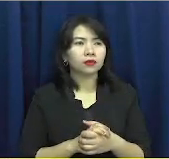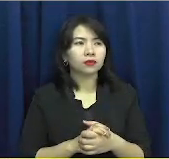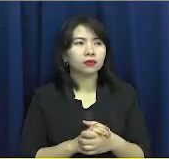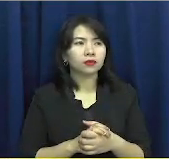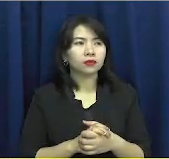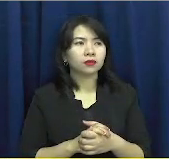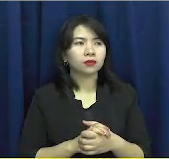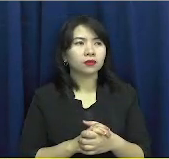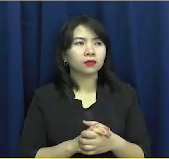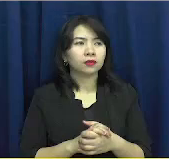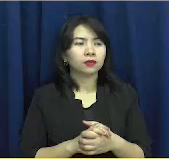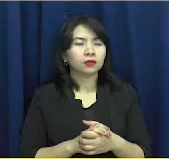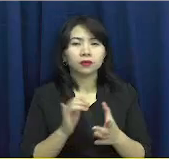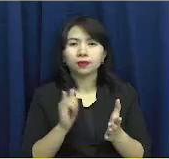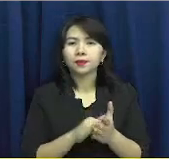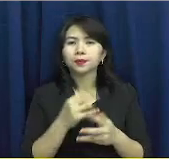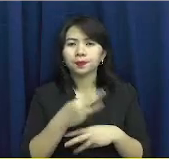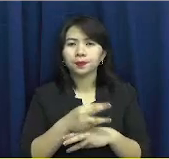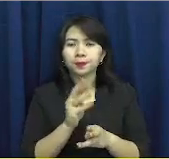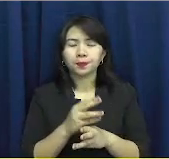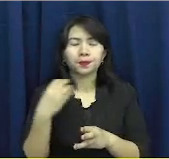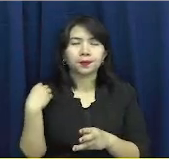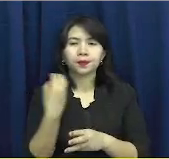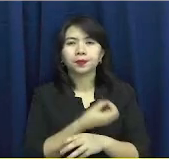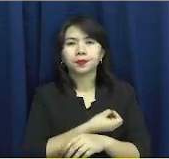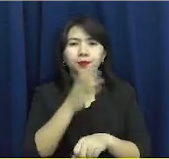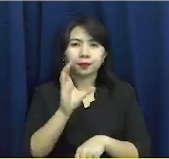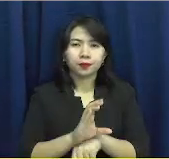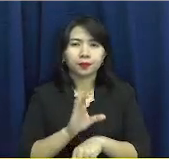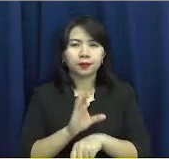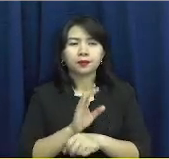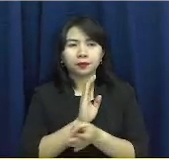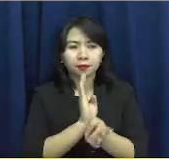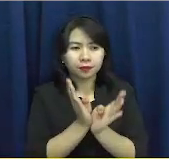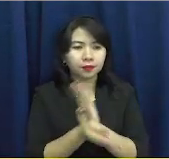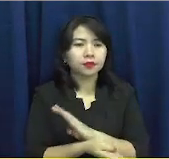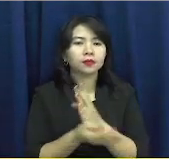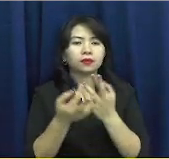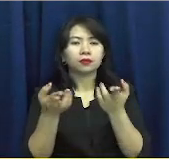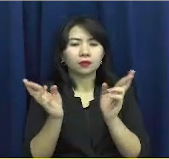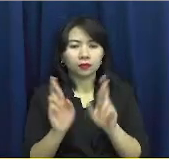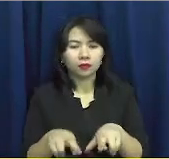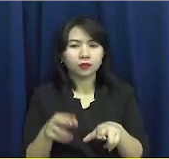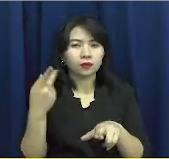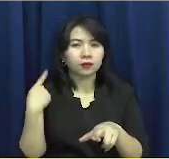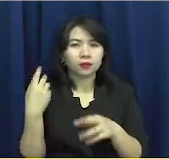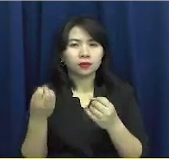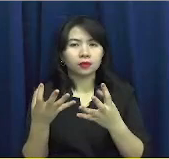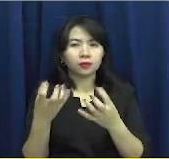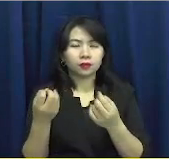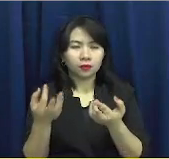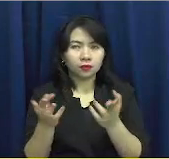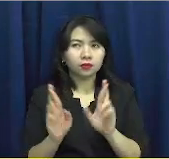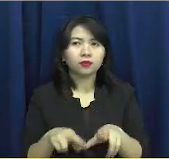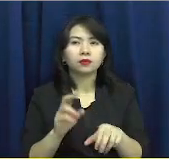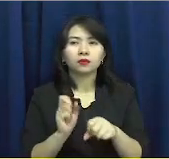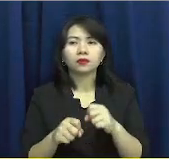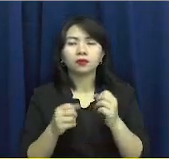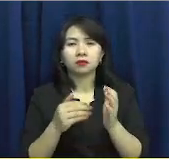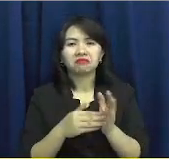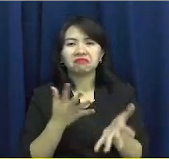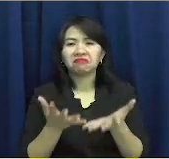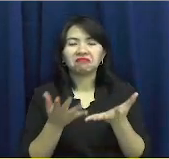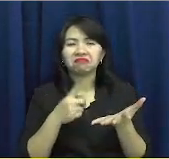spiritual growth that will make our church become fruitful. You see, kaya nga po sinasabi ko sa inyo, dumami man tayo